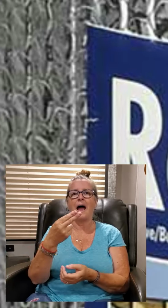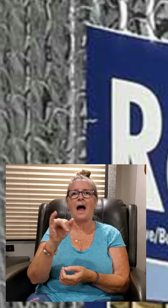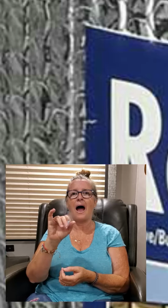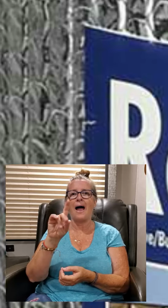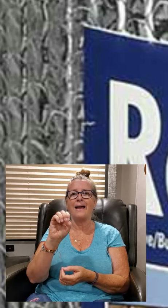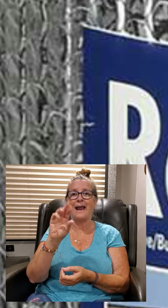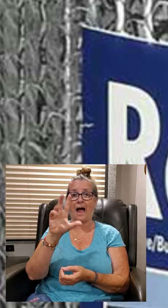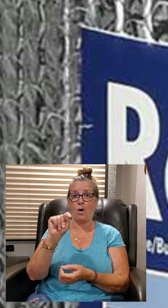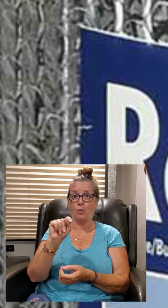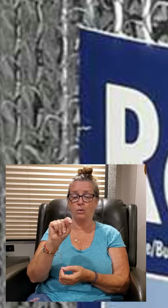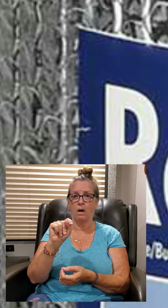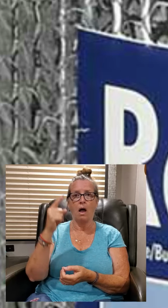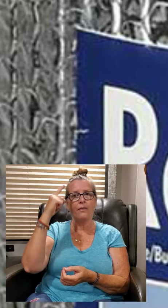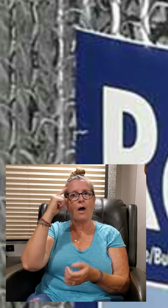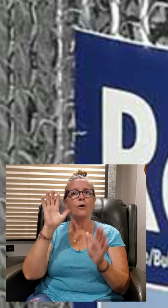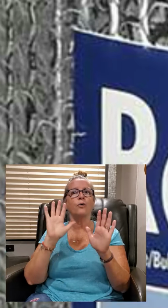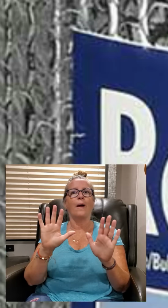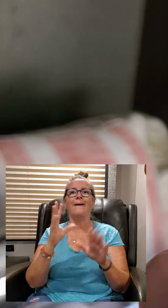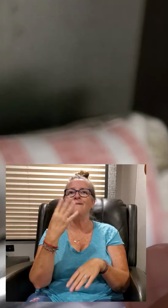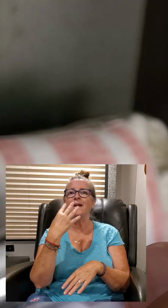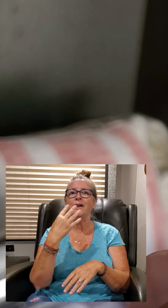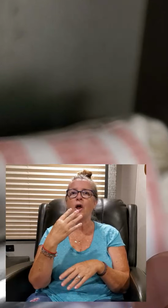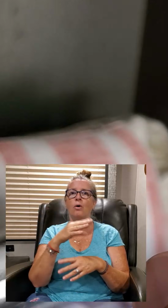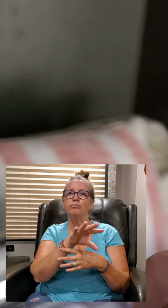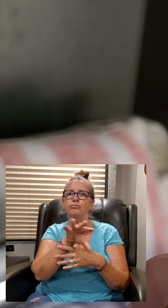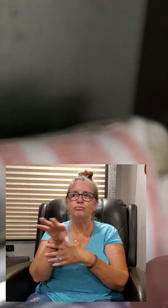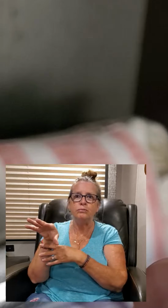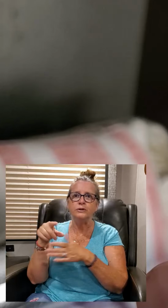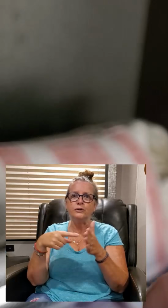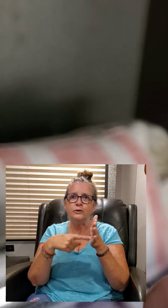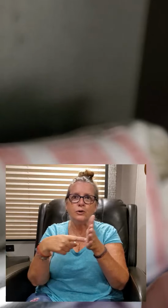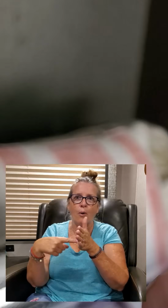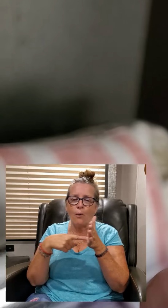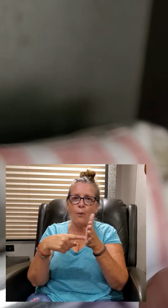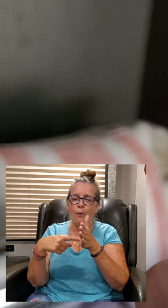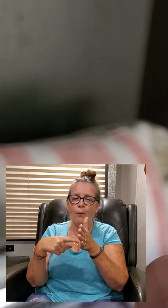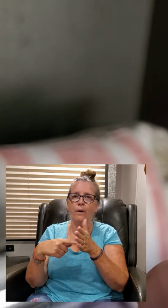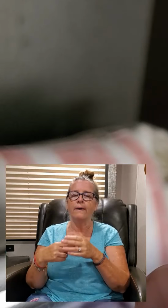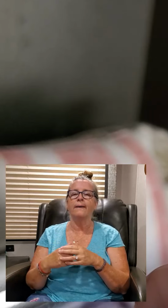hideout, and I thought this would be a great video to film.